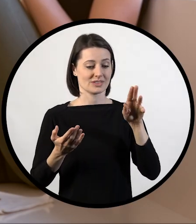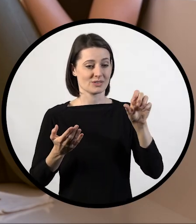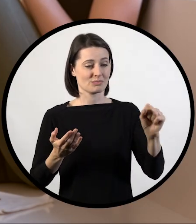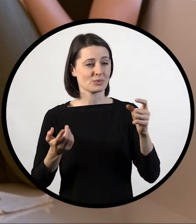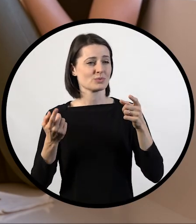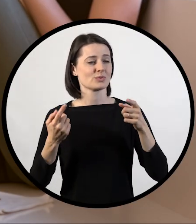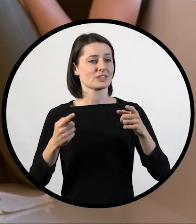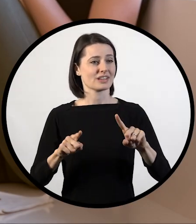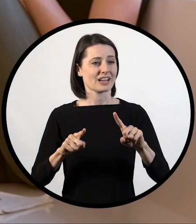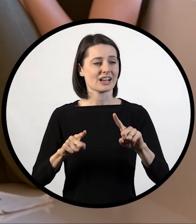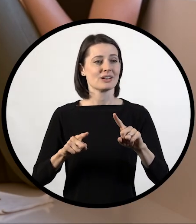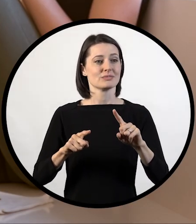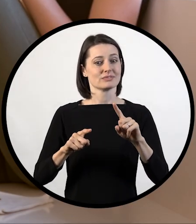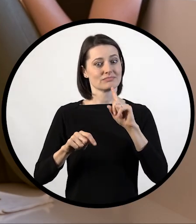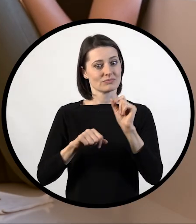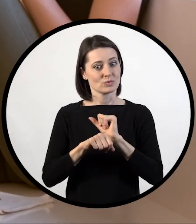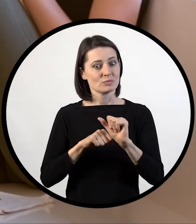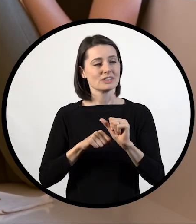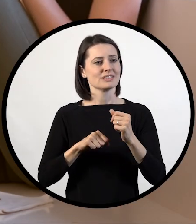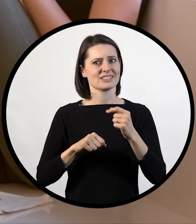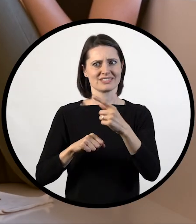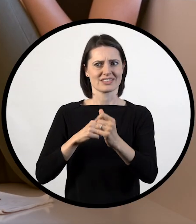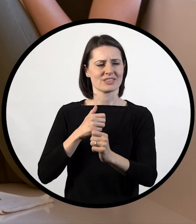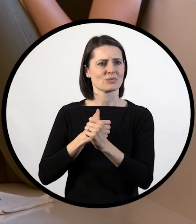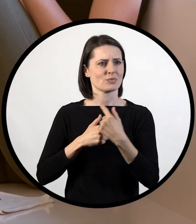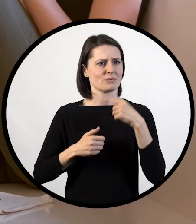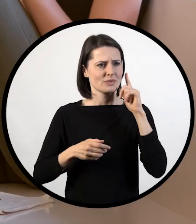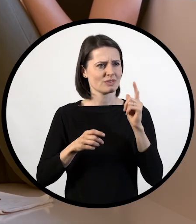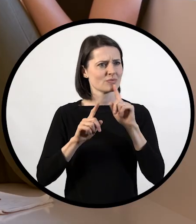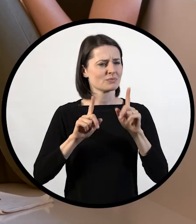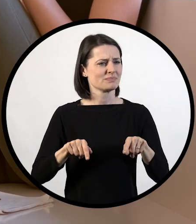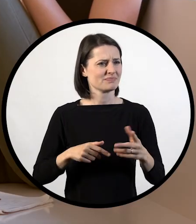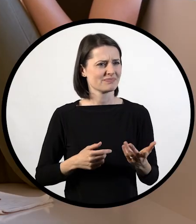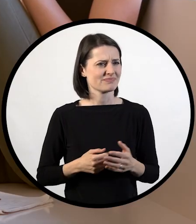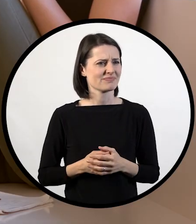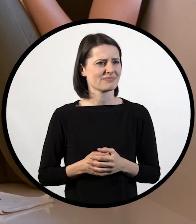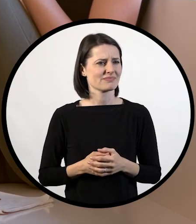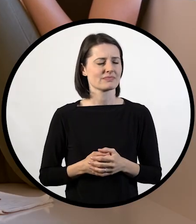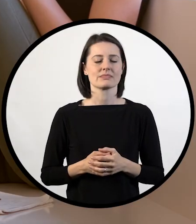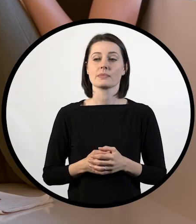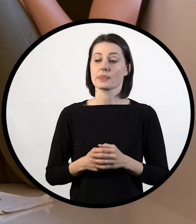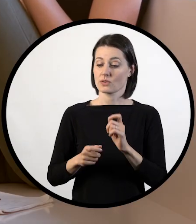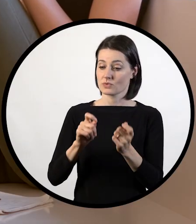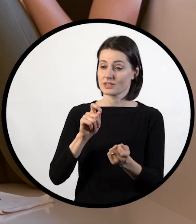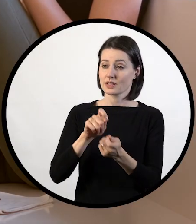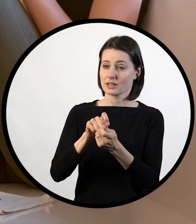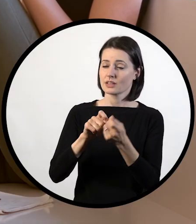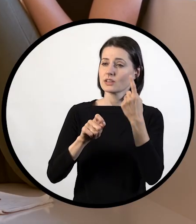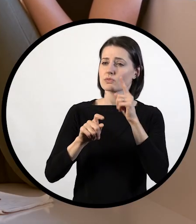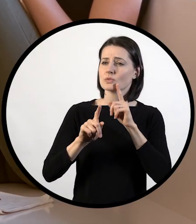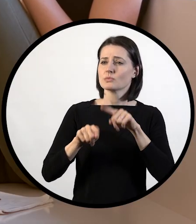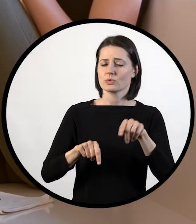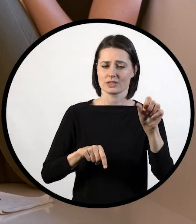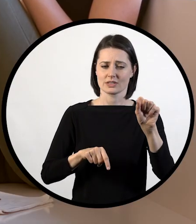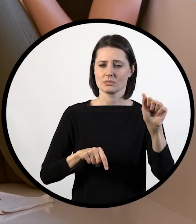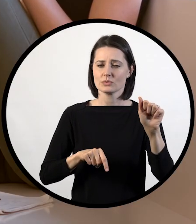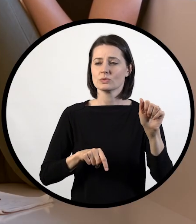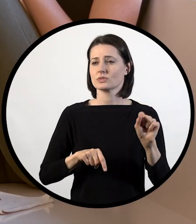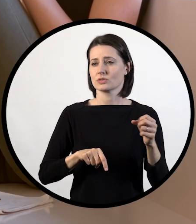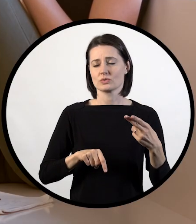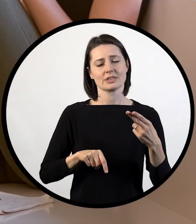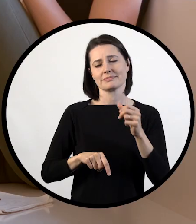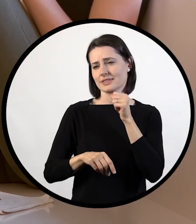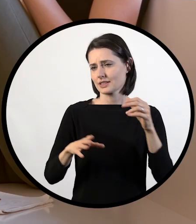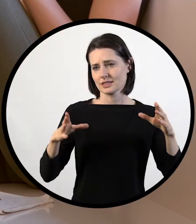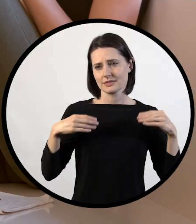if I report abuse that's happening to me and I get threatened for reporting? Retaliation for reporting sexual abuse or harassment is